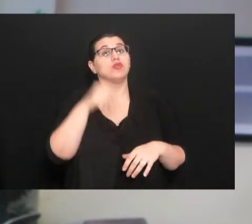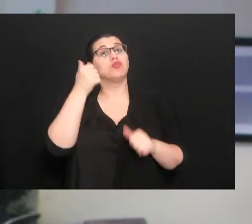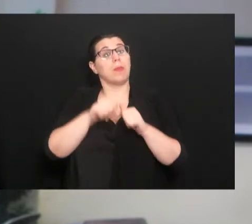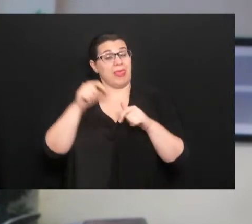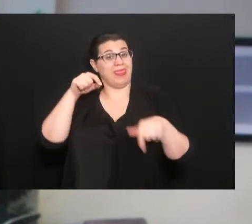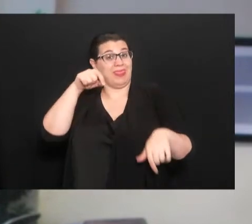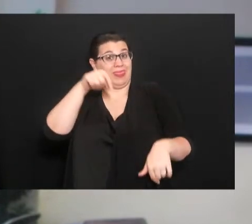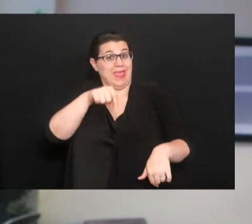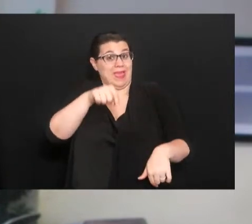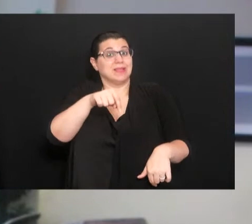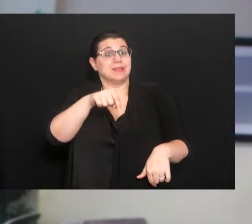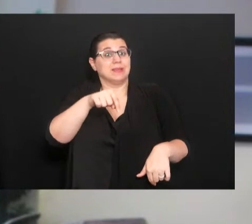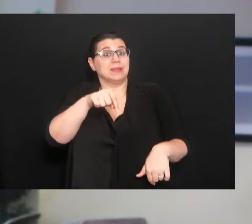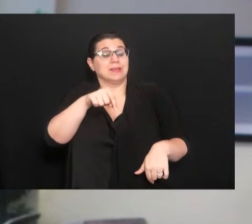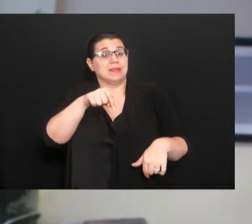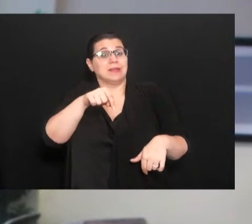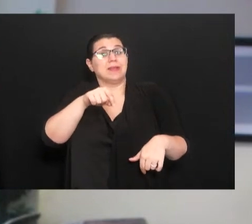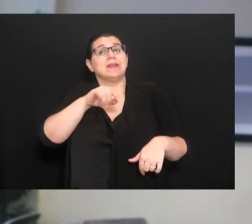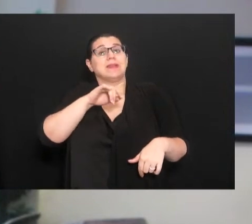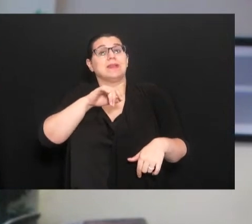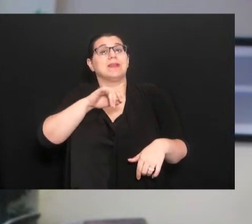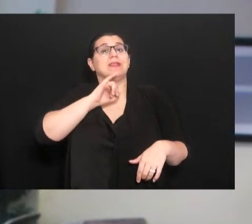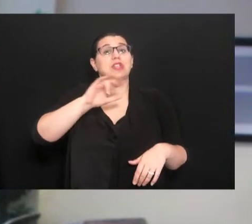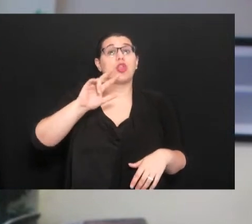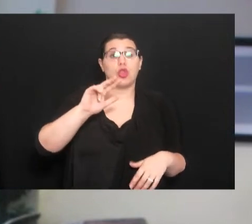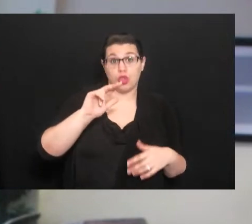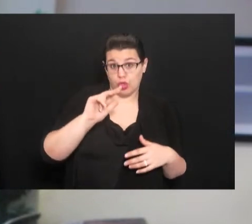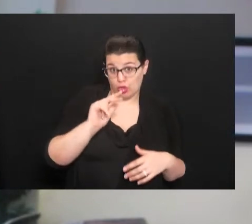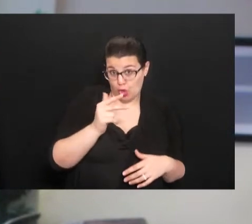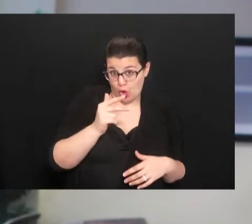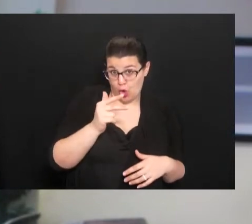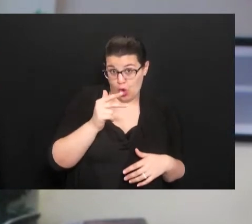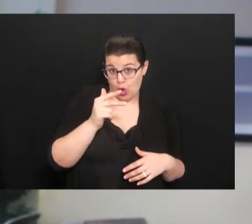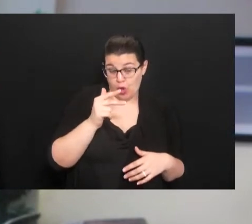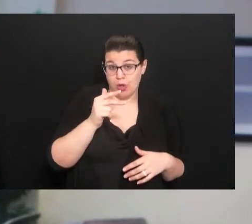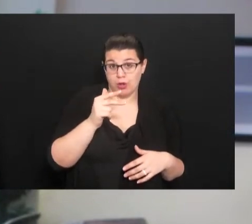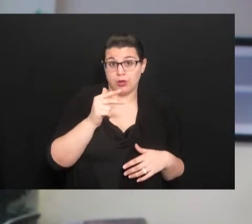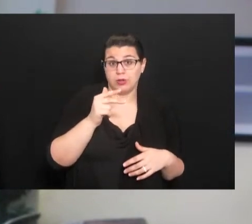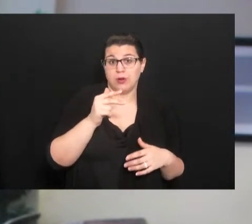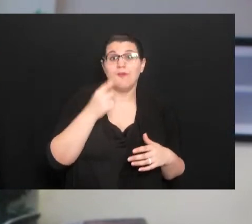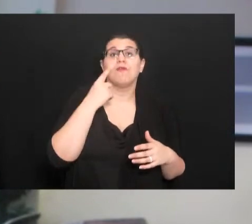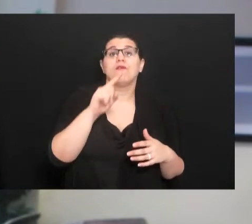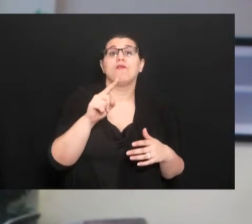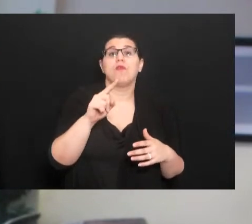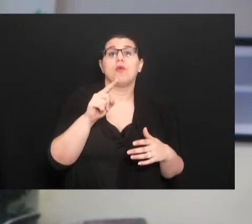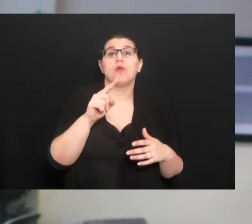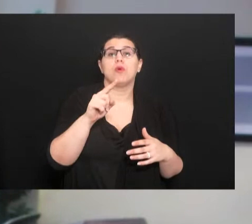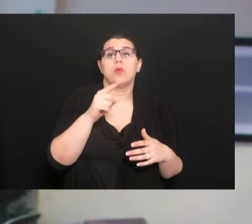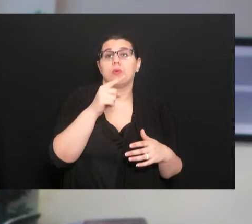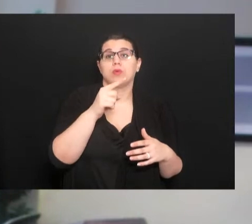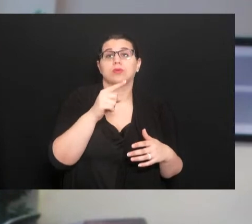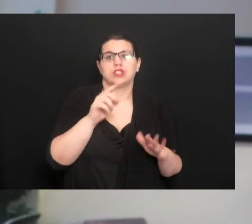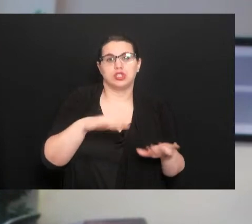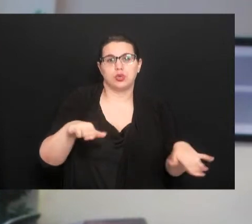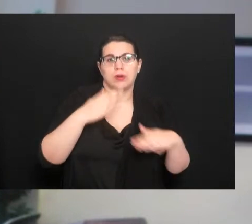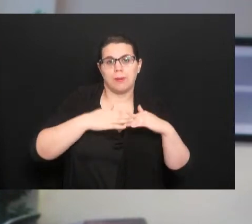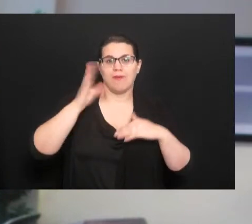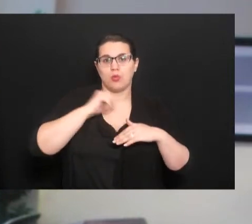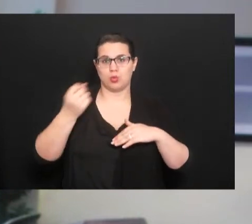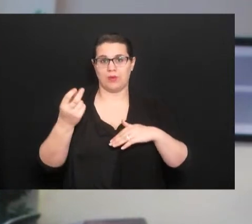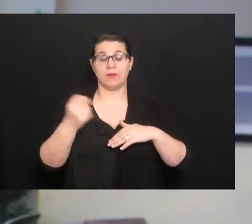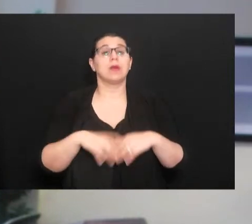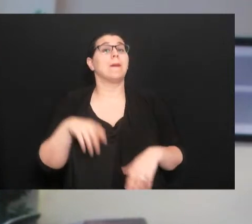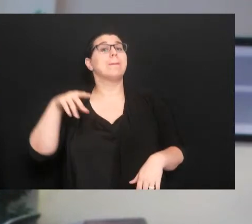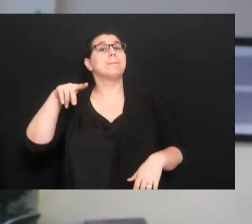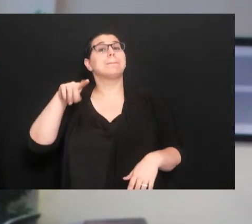of the dose of the vaccine we use in children 12 and over. Peter Marks, who runs the